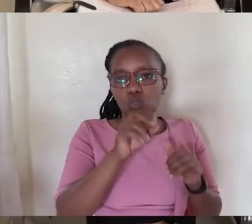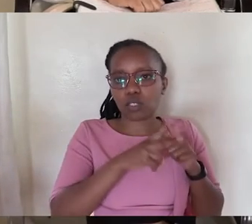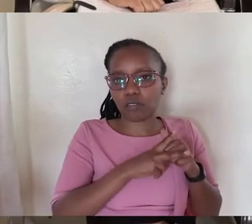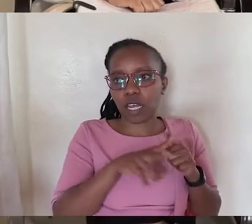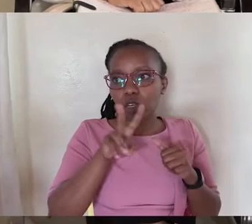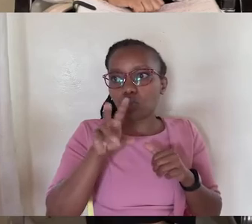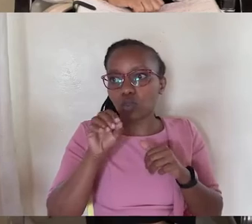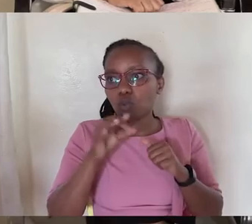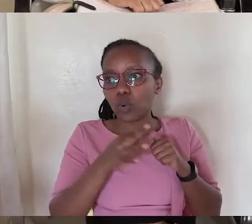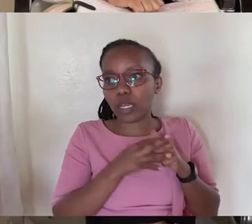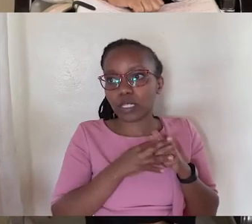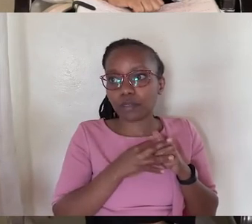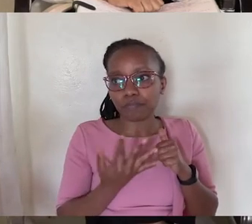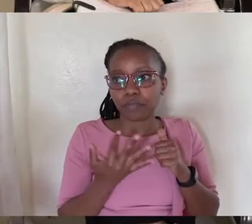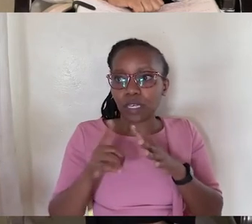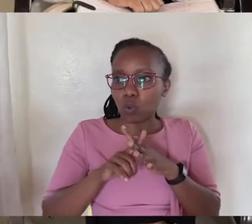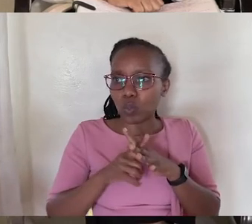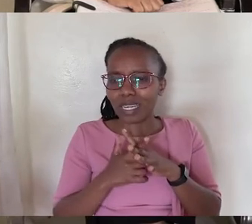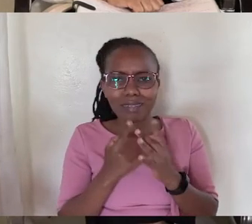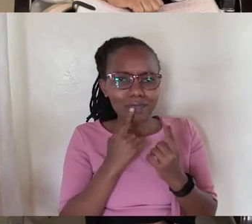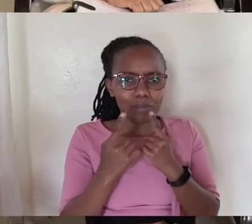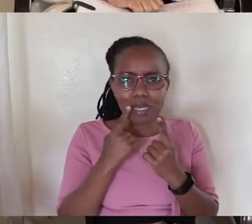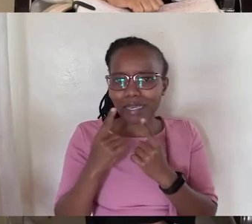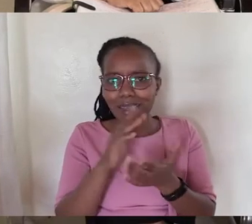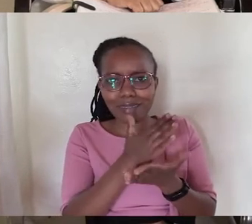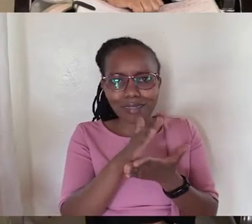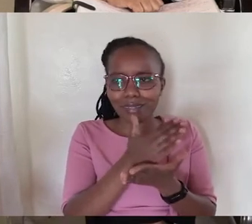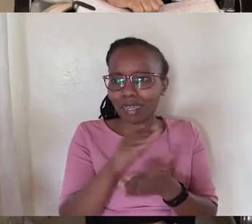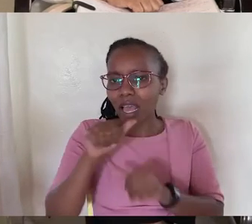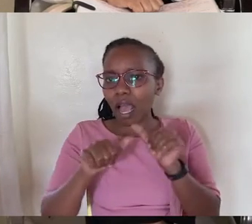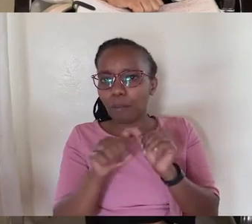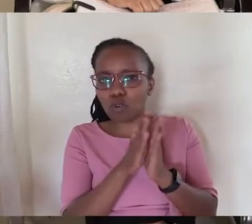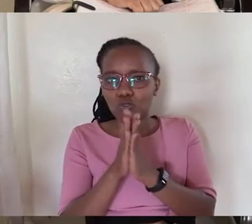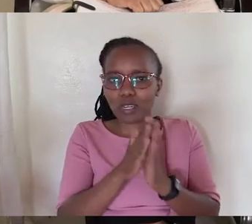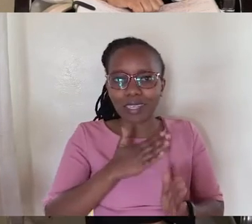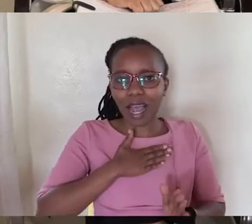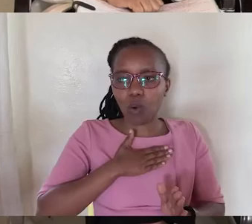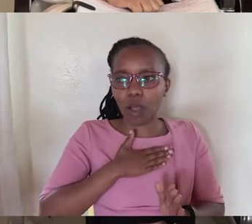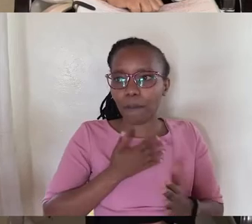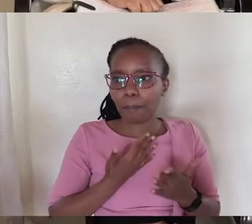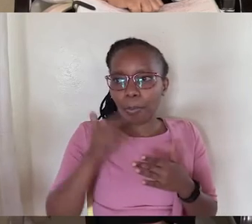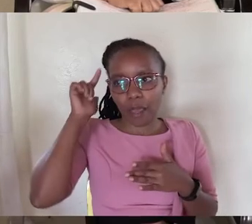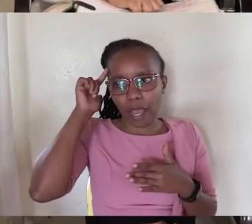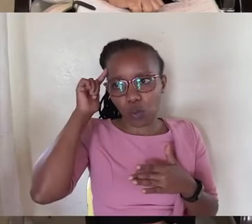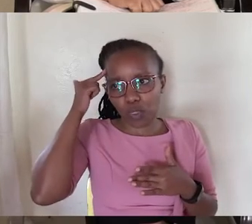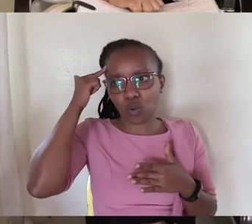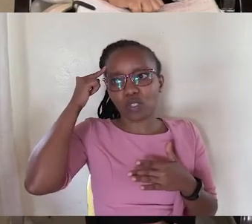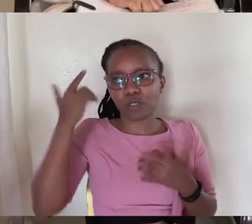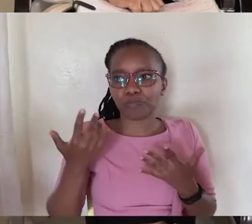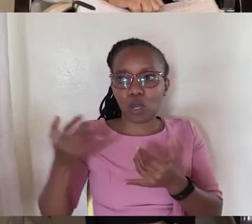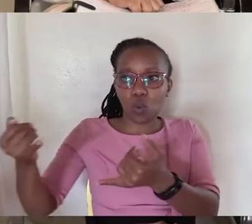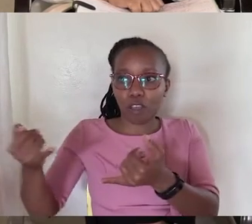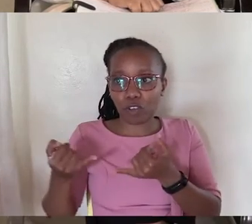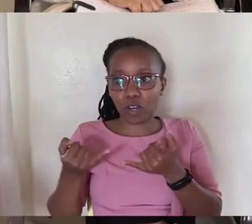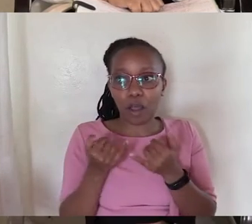2007, 2008. So we started speaking and sharing about our experiences, and we thought that we were invited